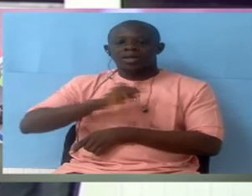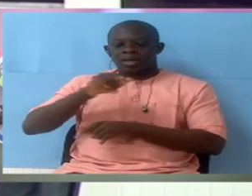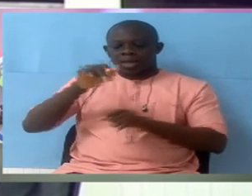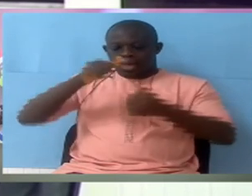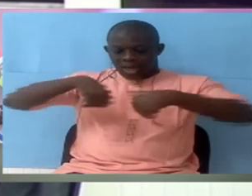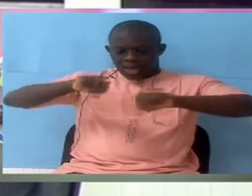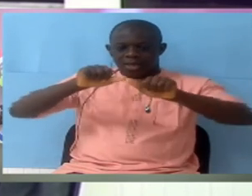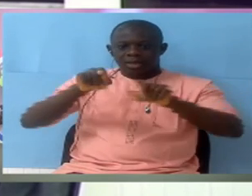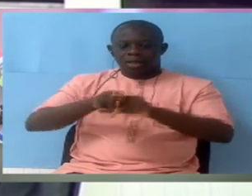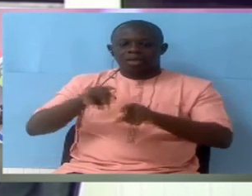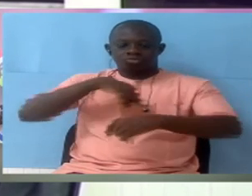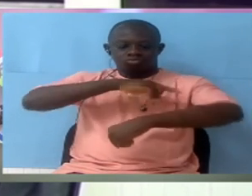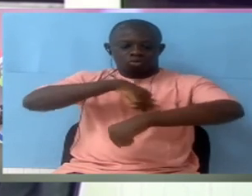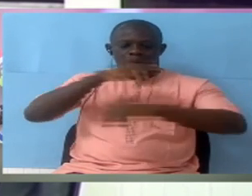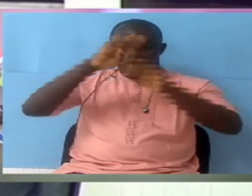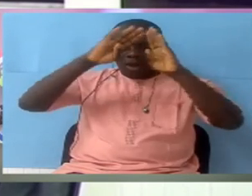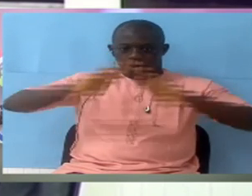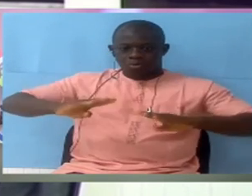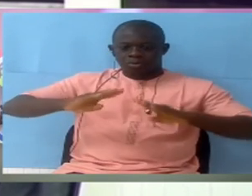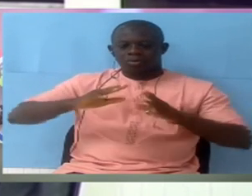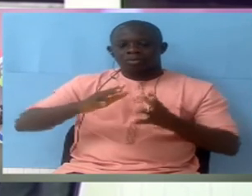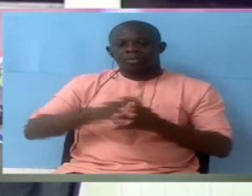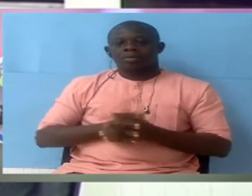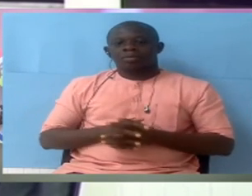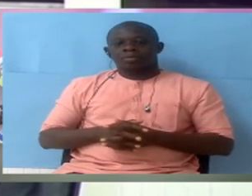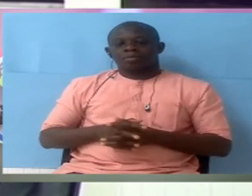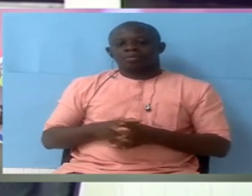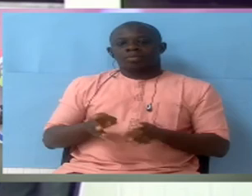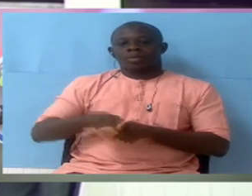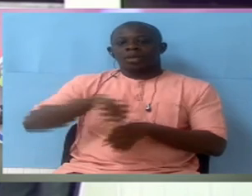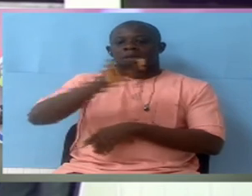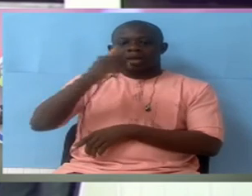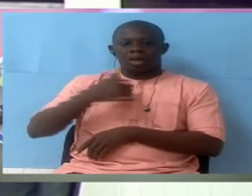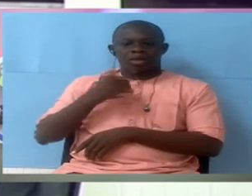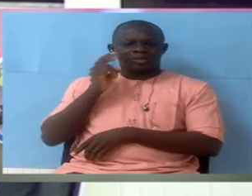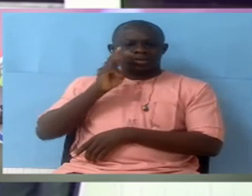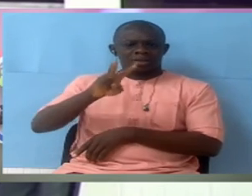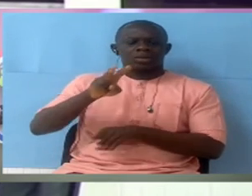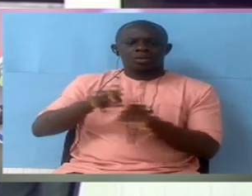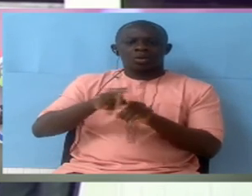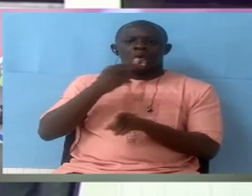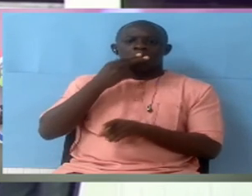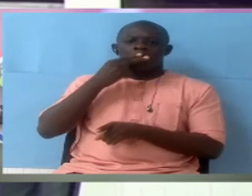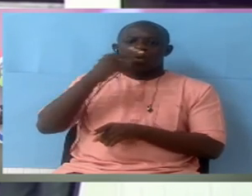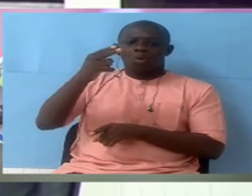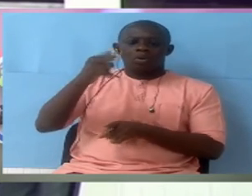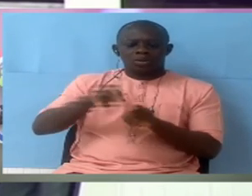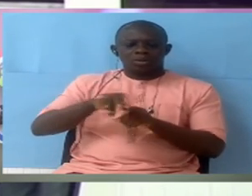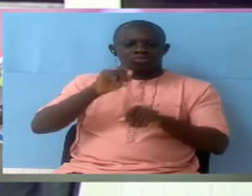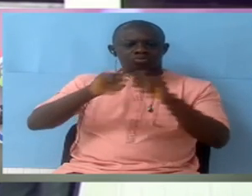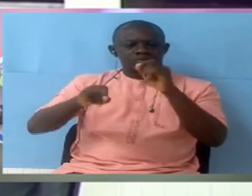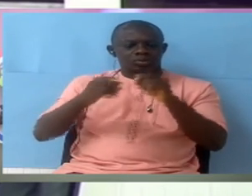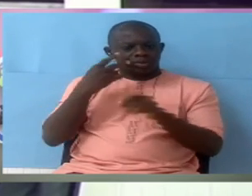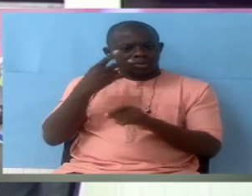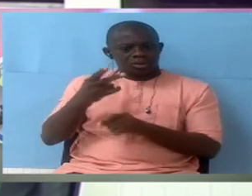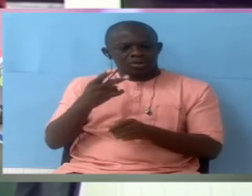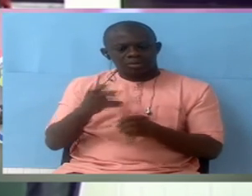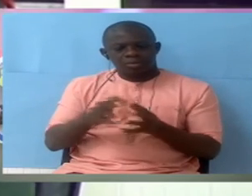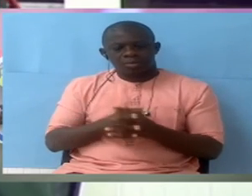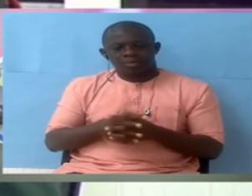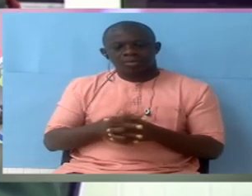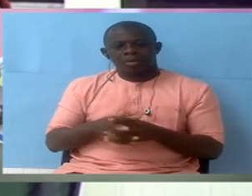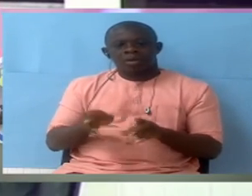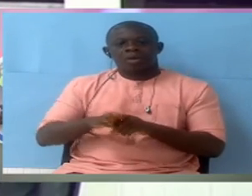bi. And I saw cigarette light. Ma gis taali cigarette.